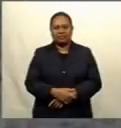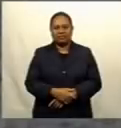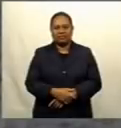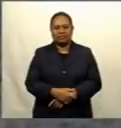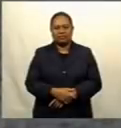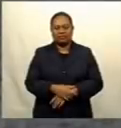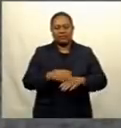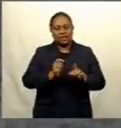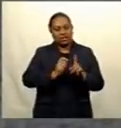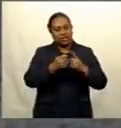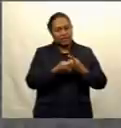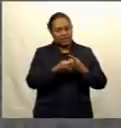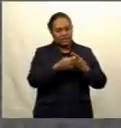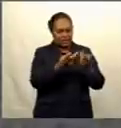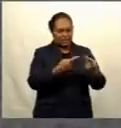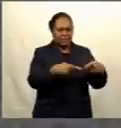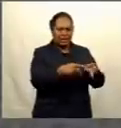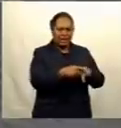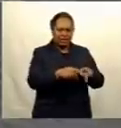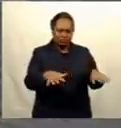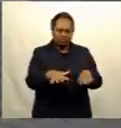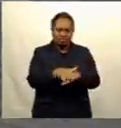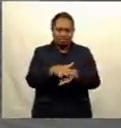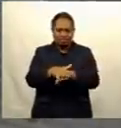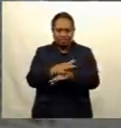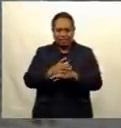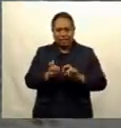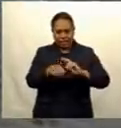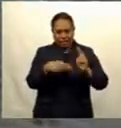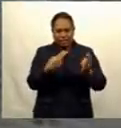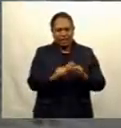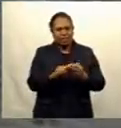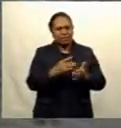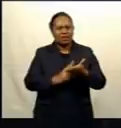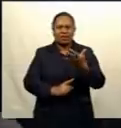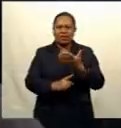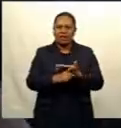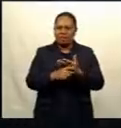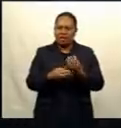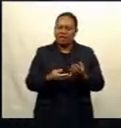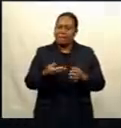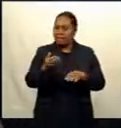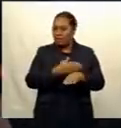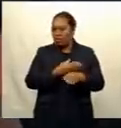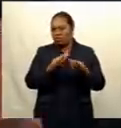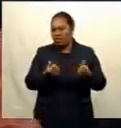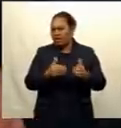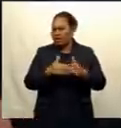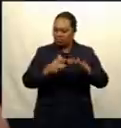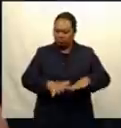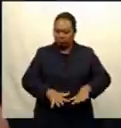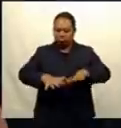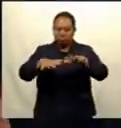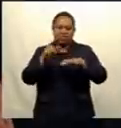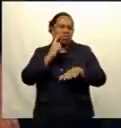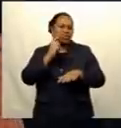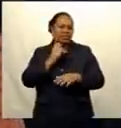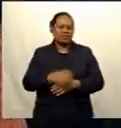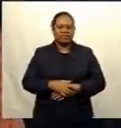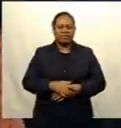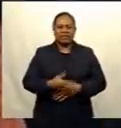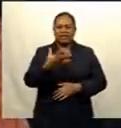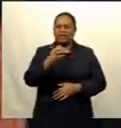This traditional burial ground, which used to sit on dry land, is now underwater. We have almost lost almost 50 or more than 50